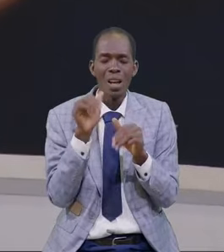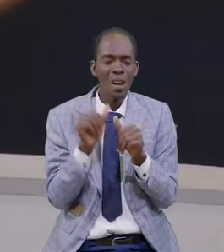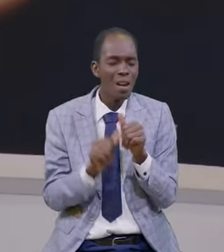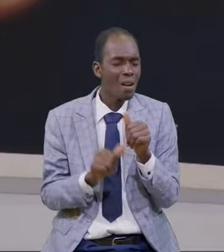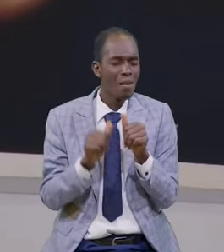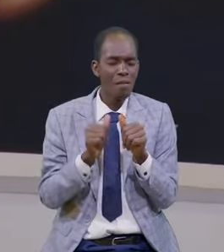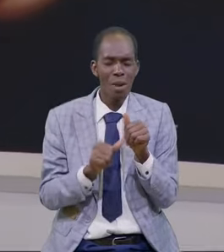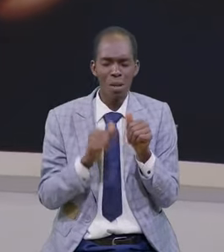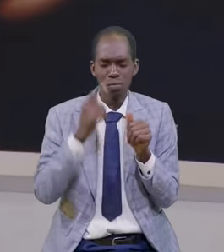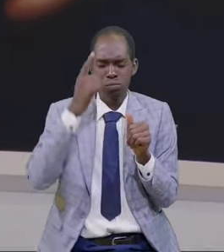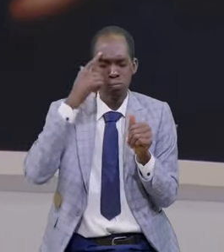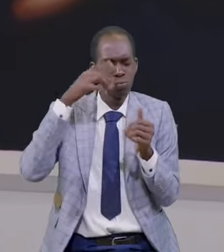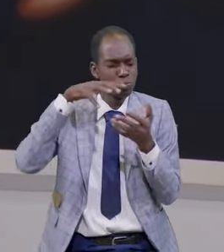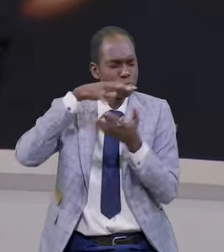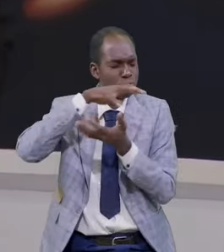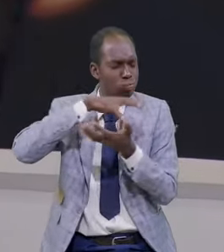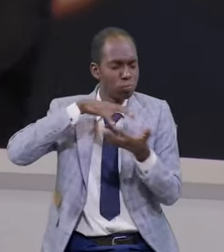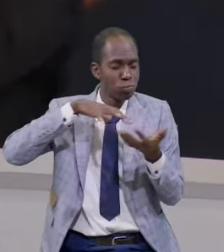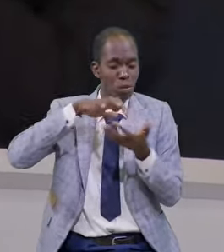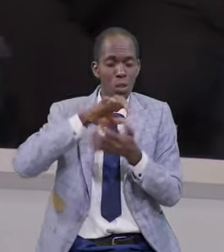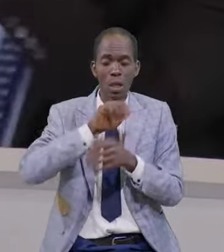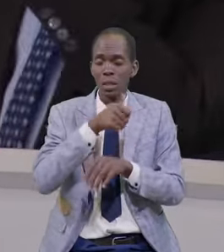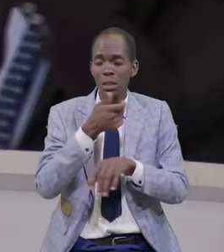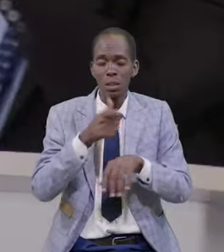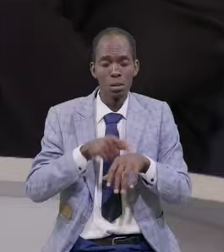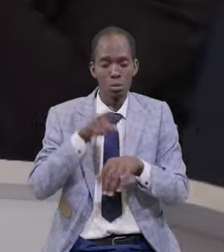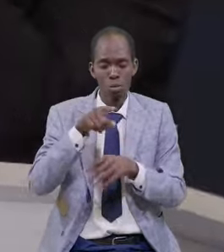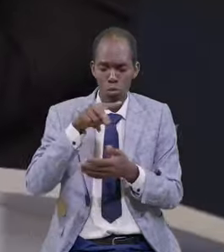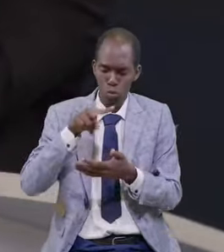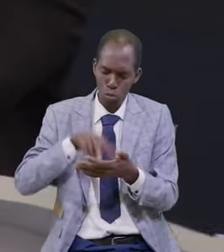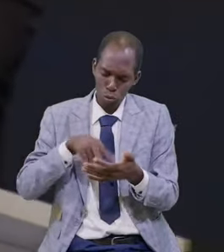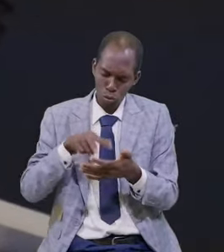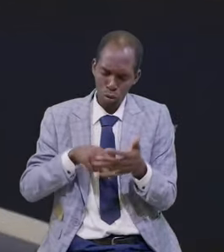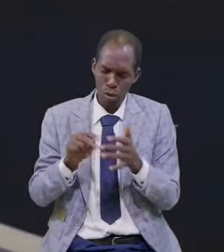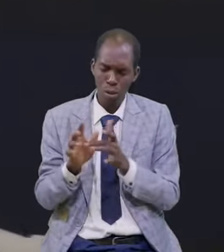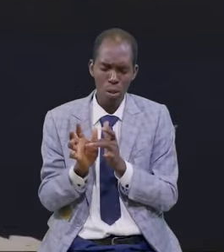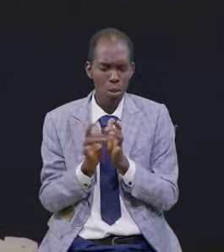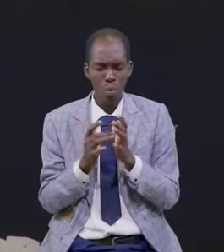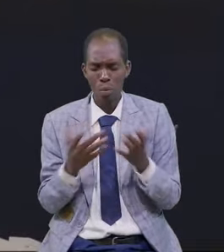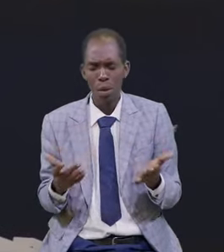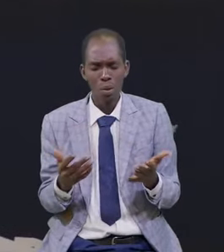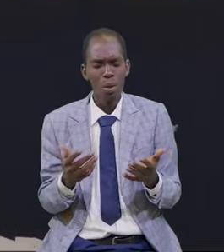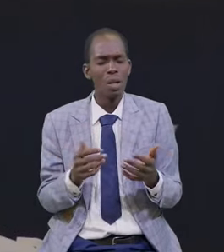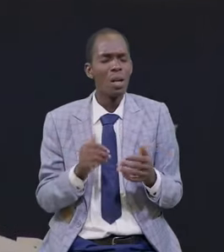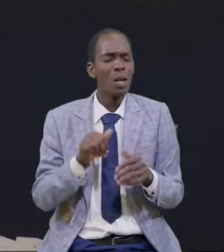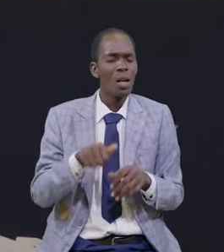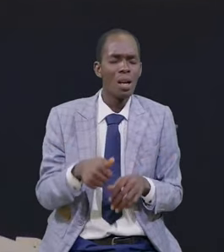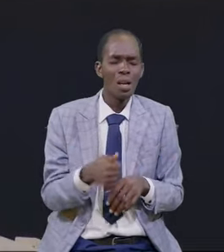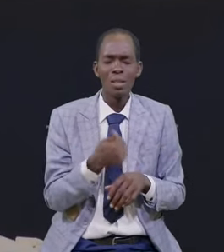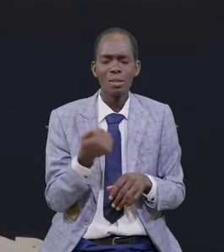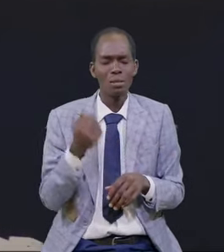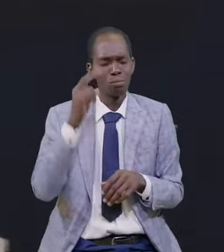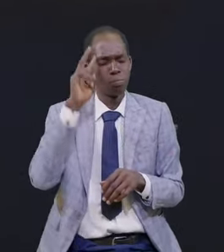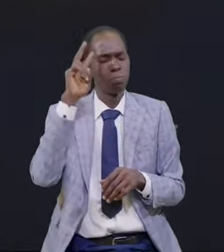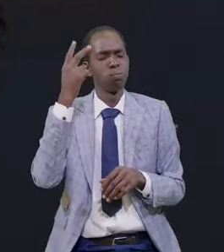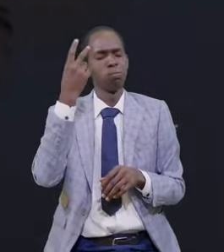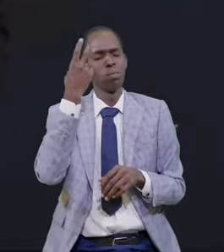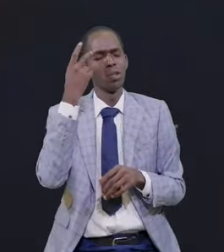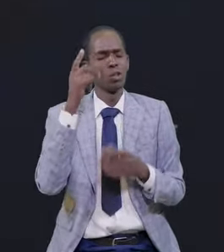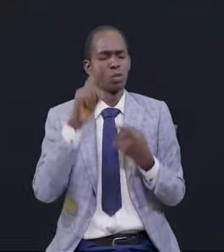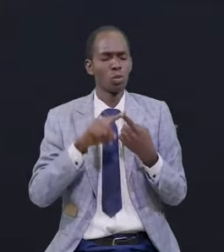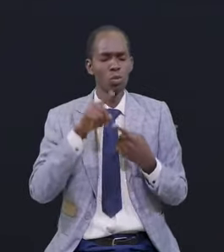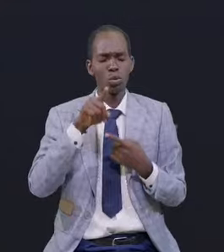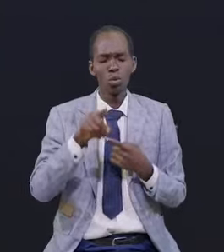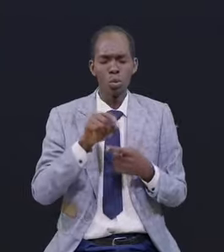every misinterpretation in reading the Bible are you a preacher who is interpreting the the Bible to you are you a